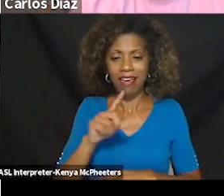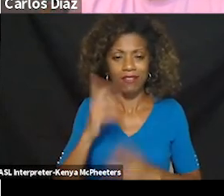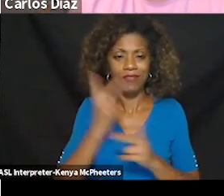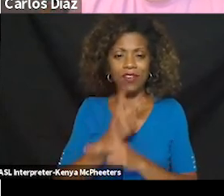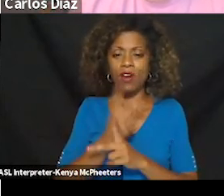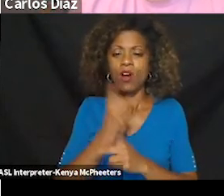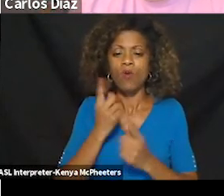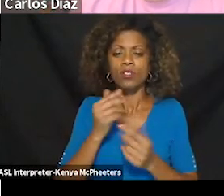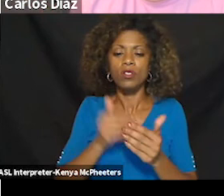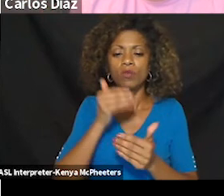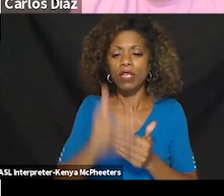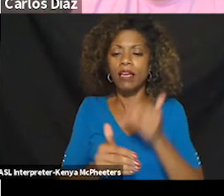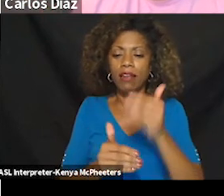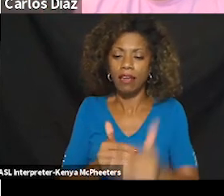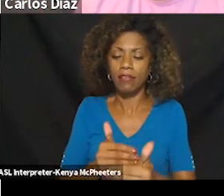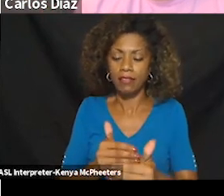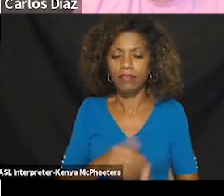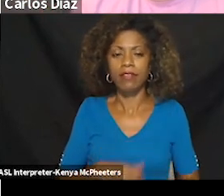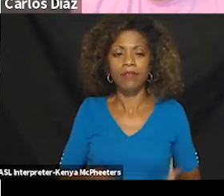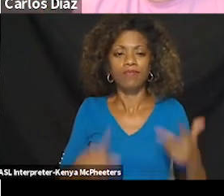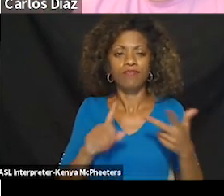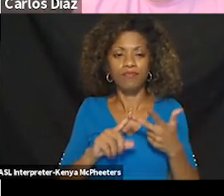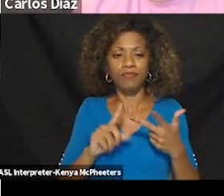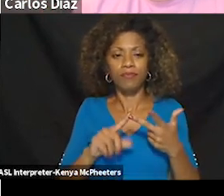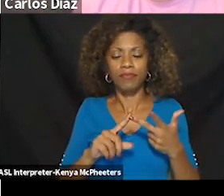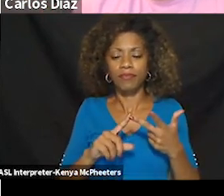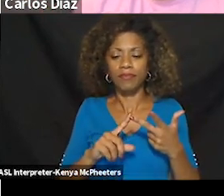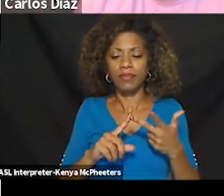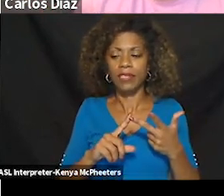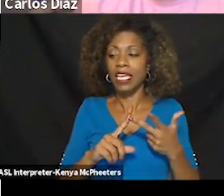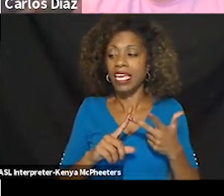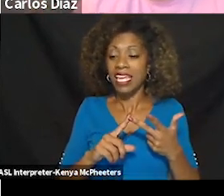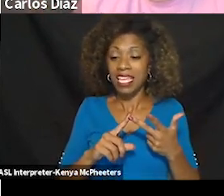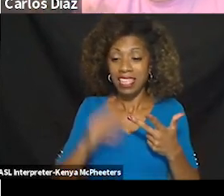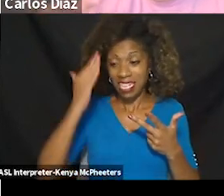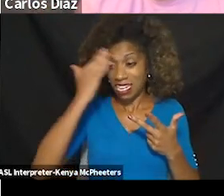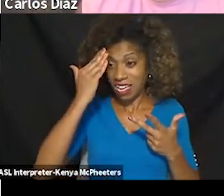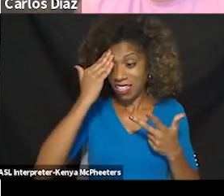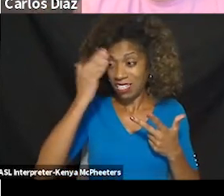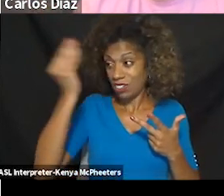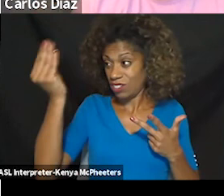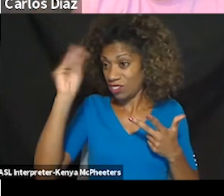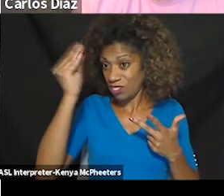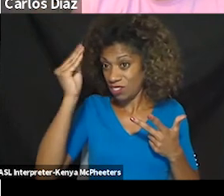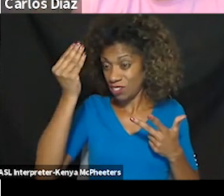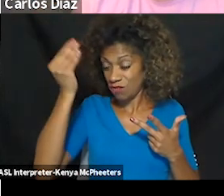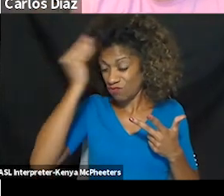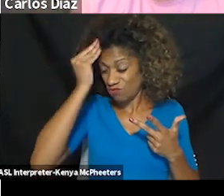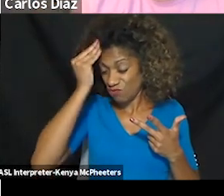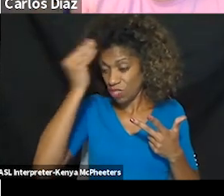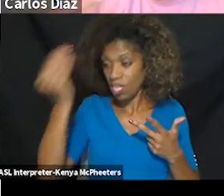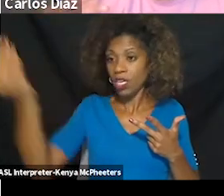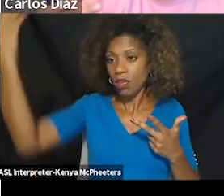We encourage every single one of our presenters to have clear takeaways. We know we're all overloaded with Zoom calls and conferences, so we want to make it